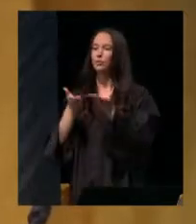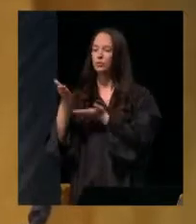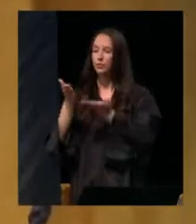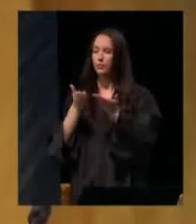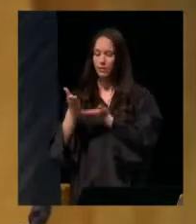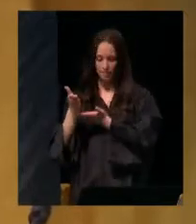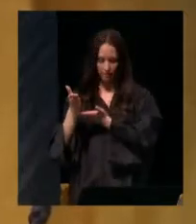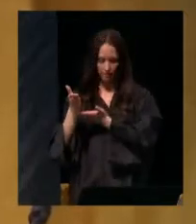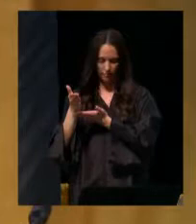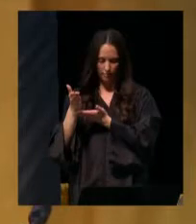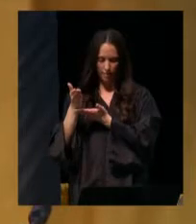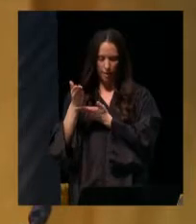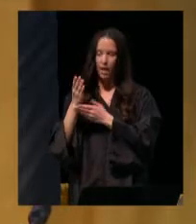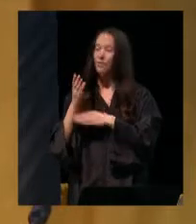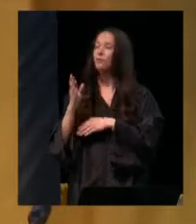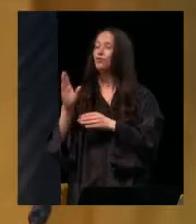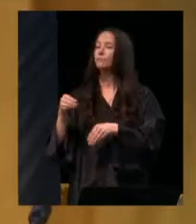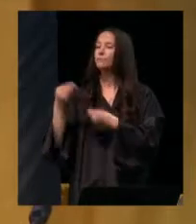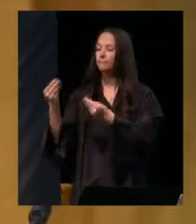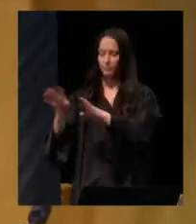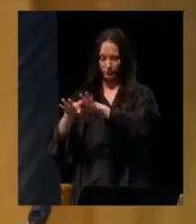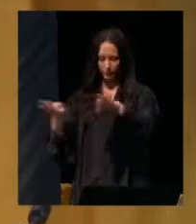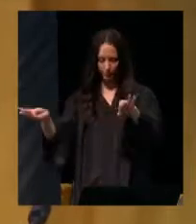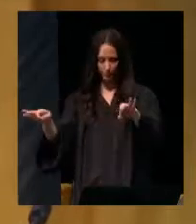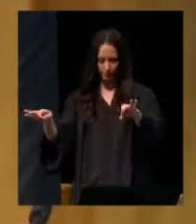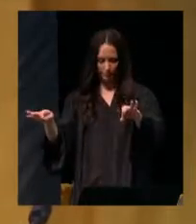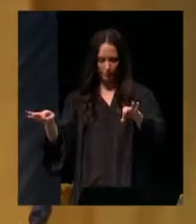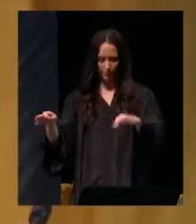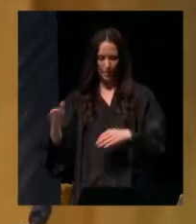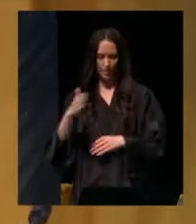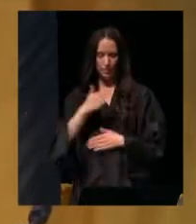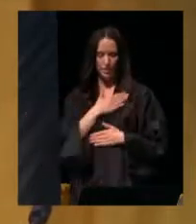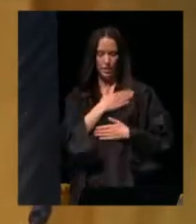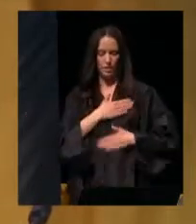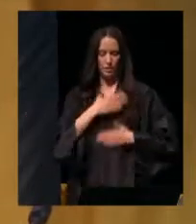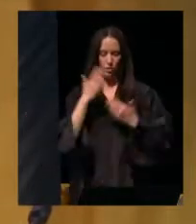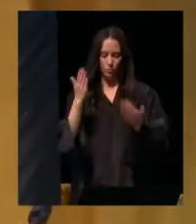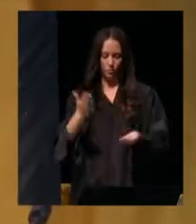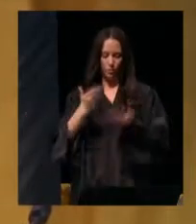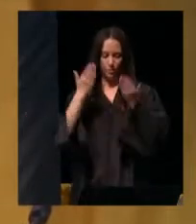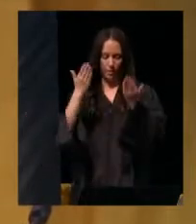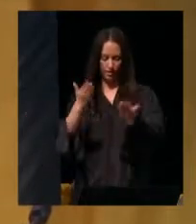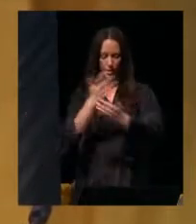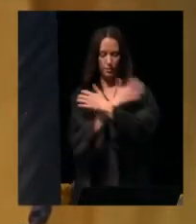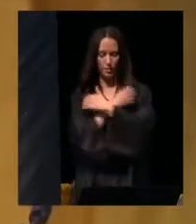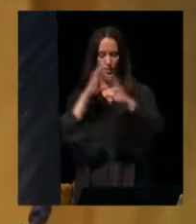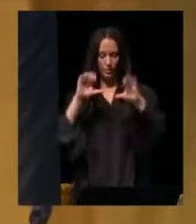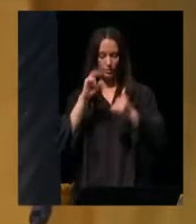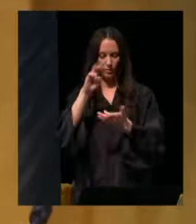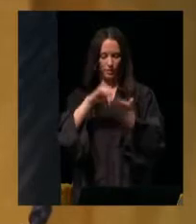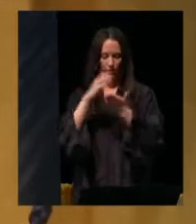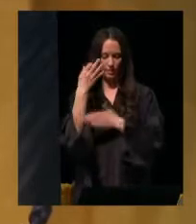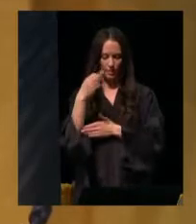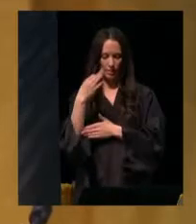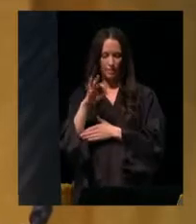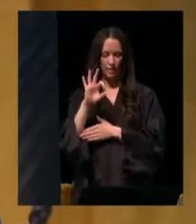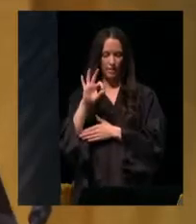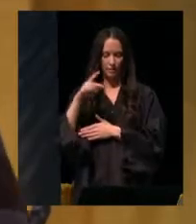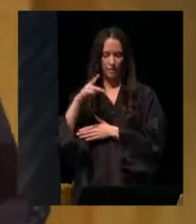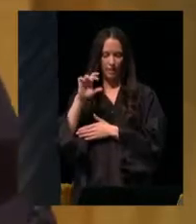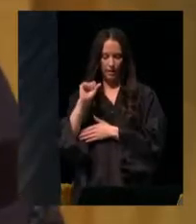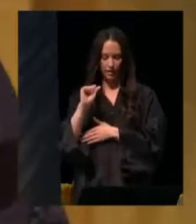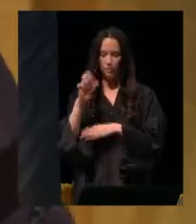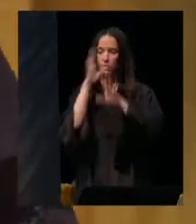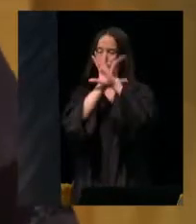gives me a great deal of pleasure to present the Bruin class of 2019 to Fargo Public School Superintendent